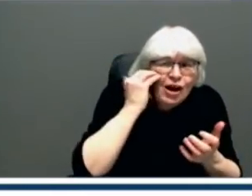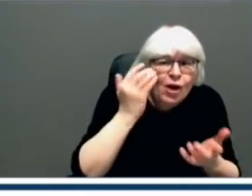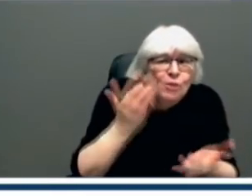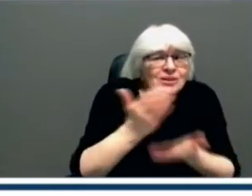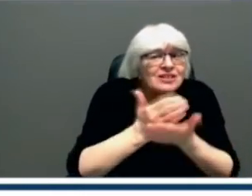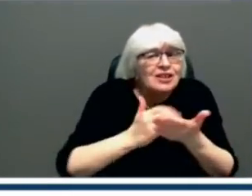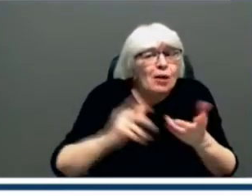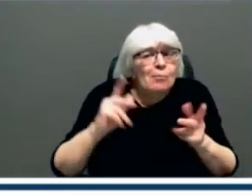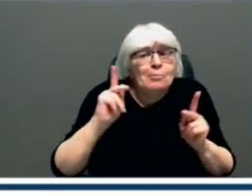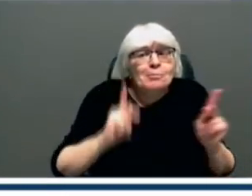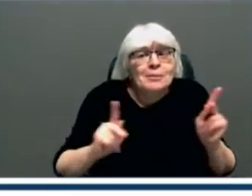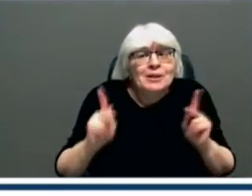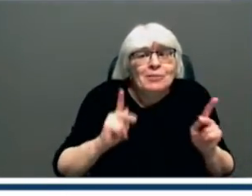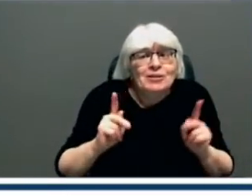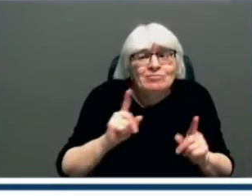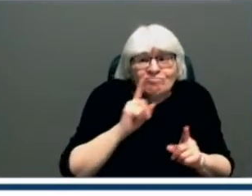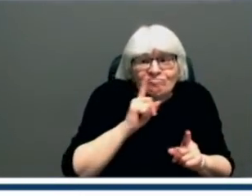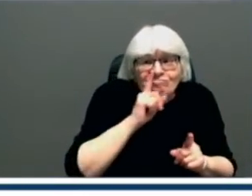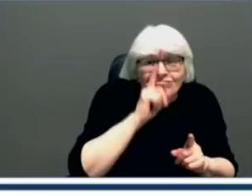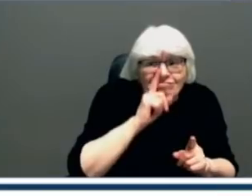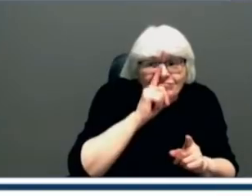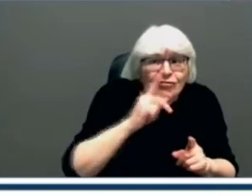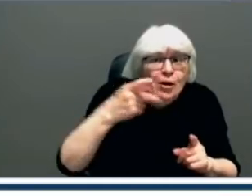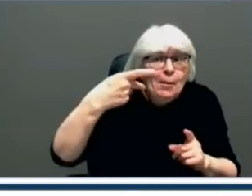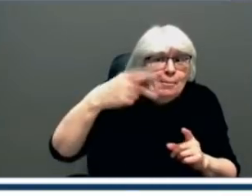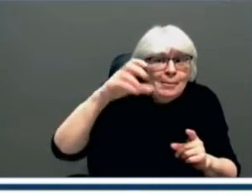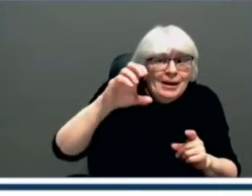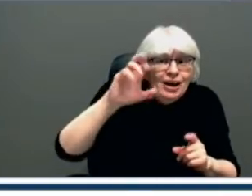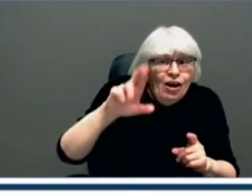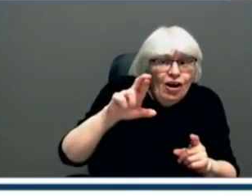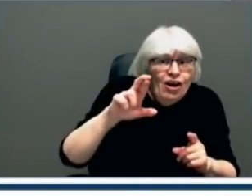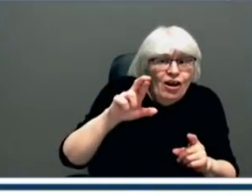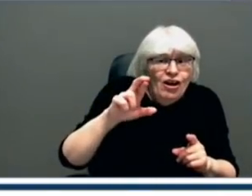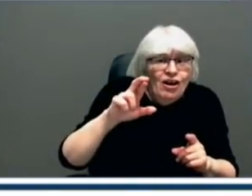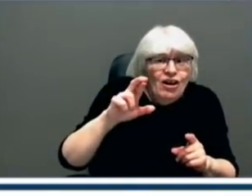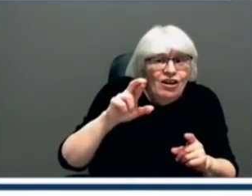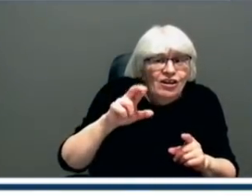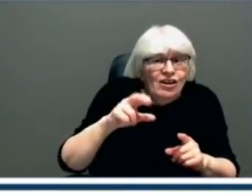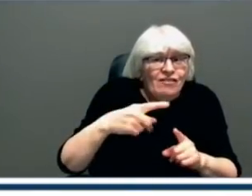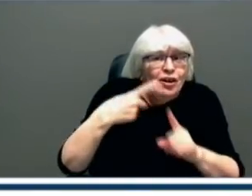a PCR from which the positivity rate is obtained,